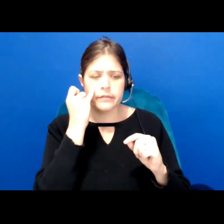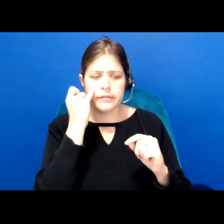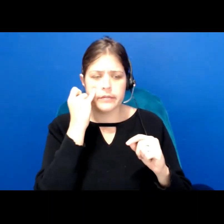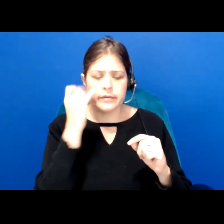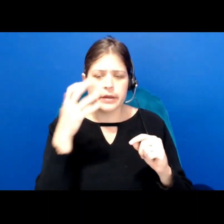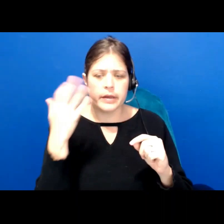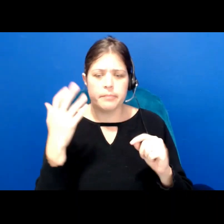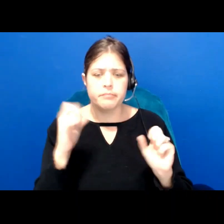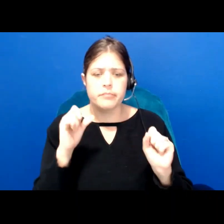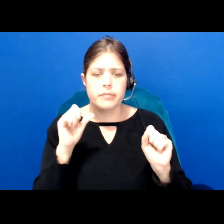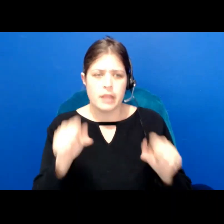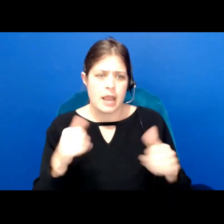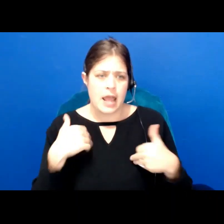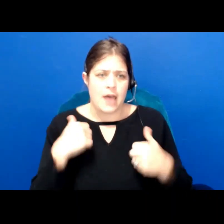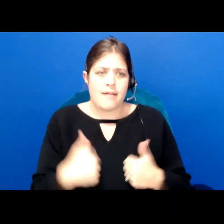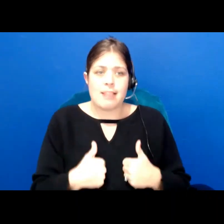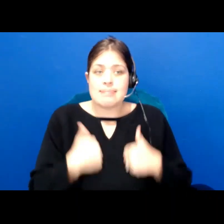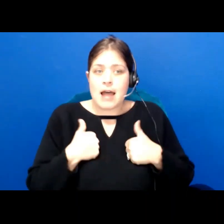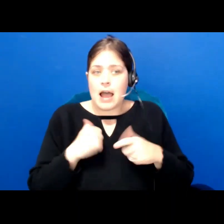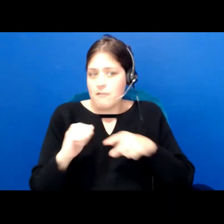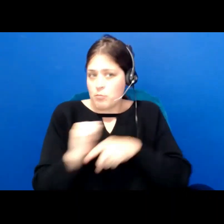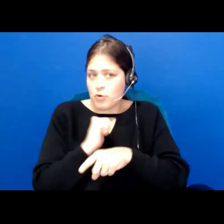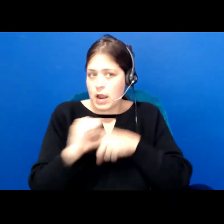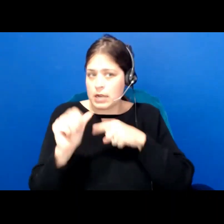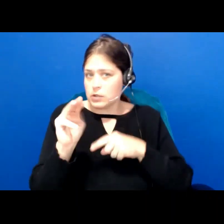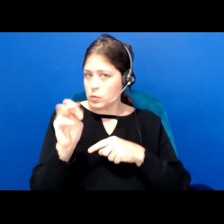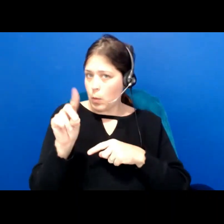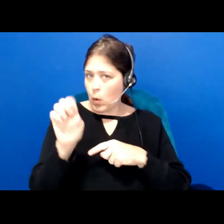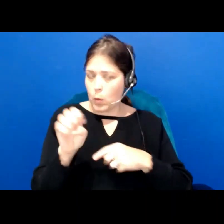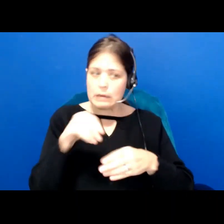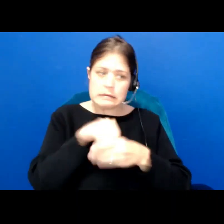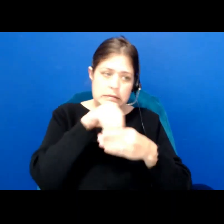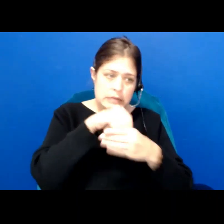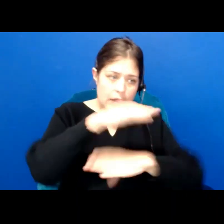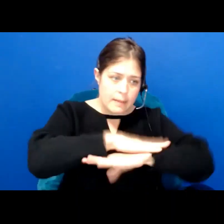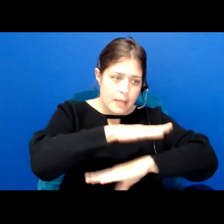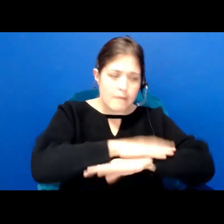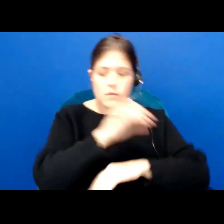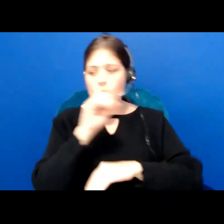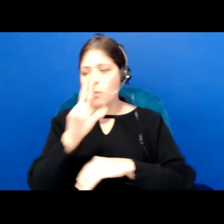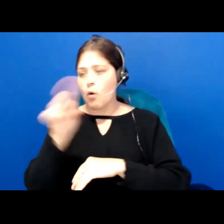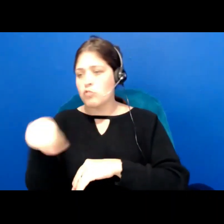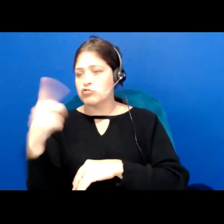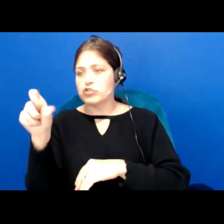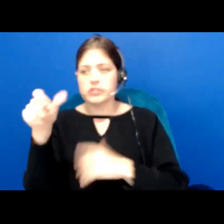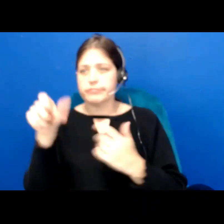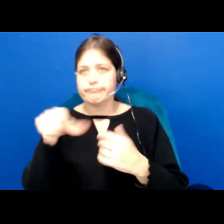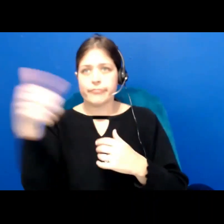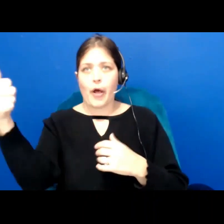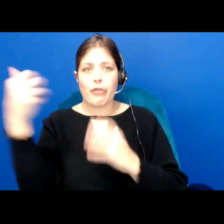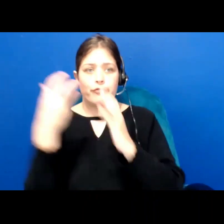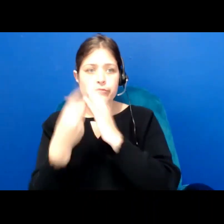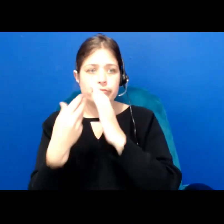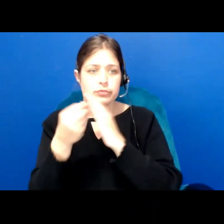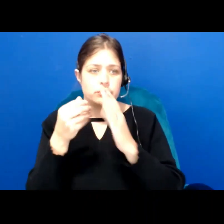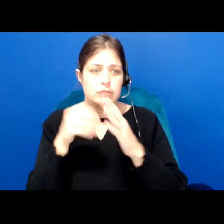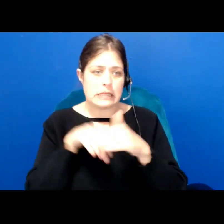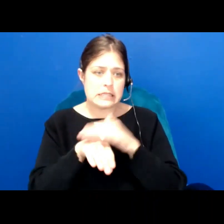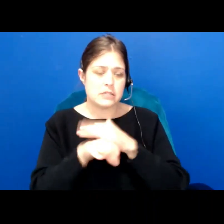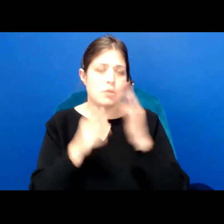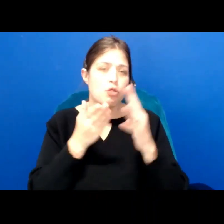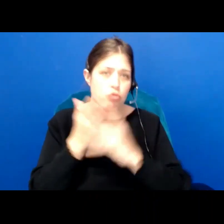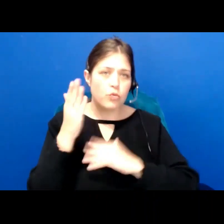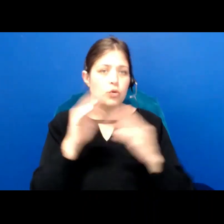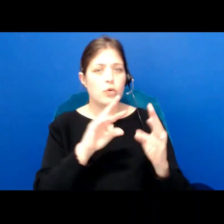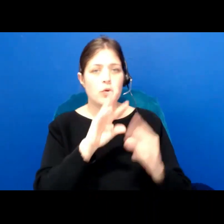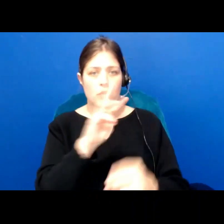a live practice mode, whether inside the platform or just otherwise accessible through the website. And